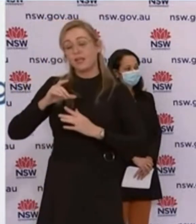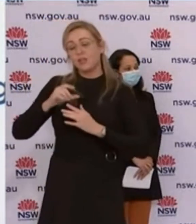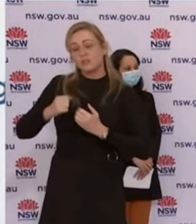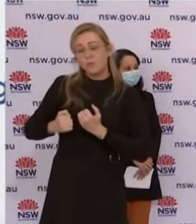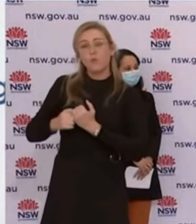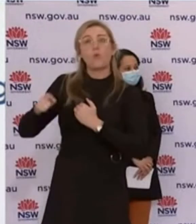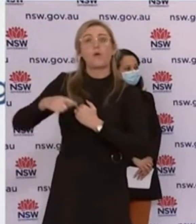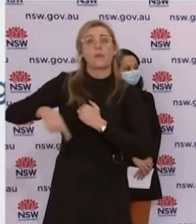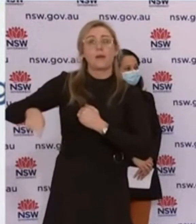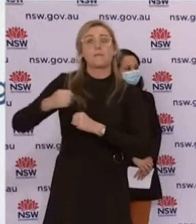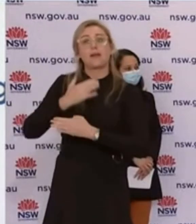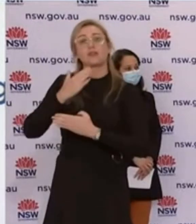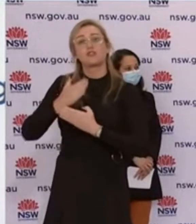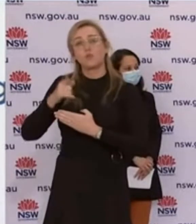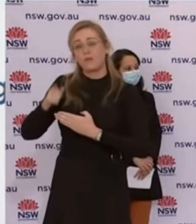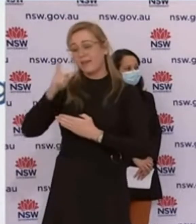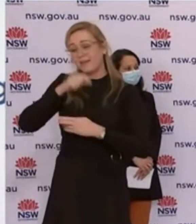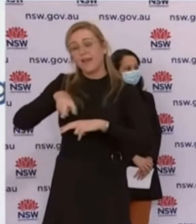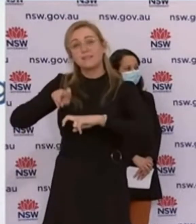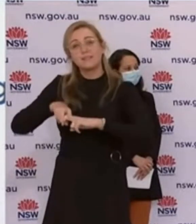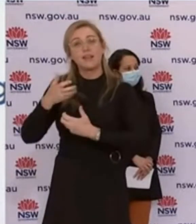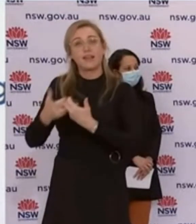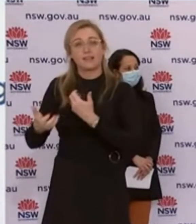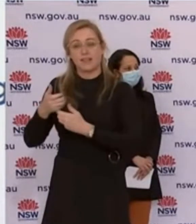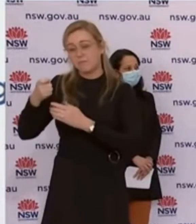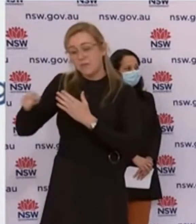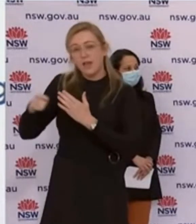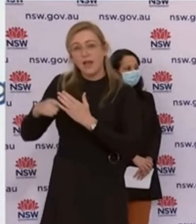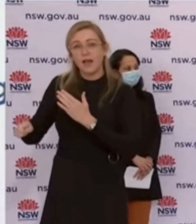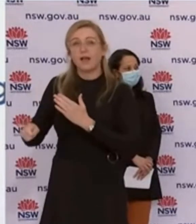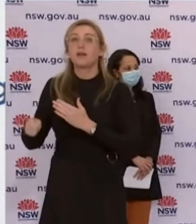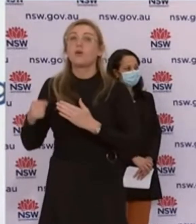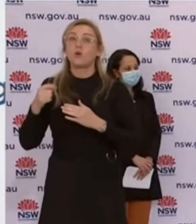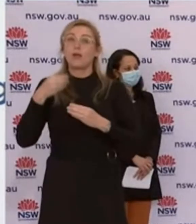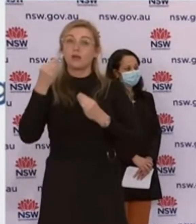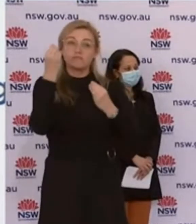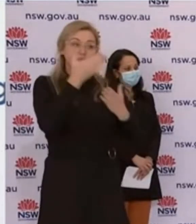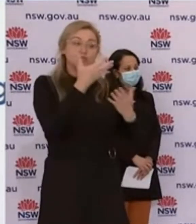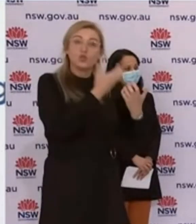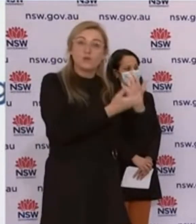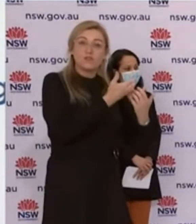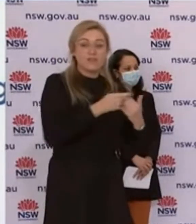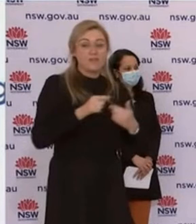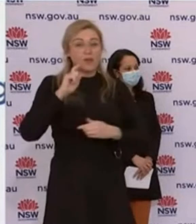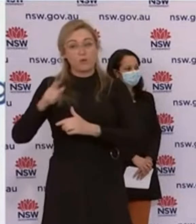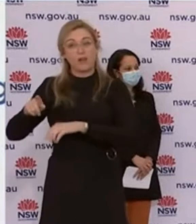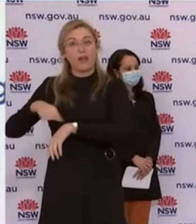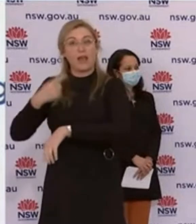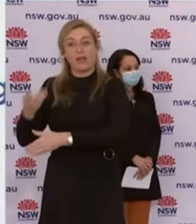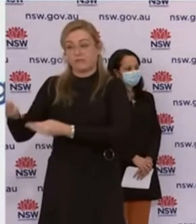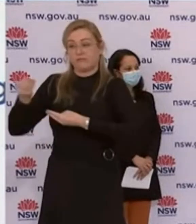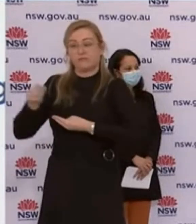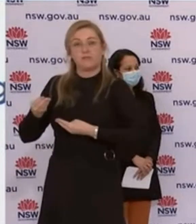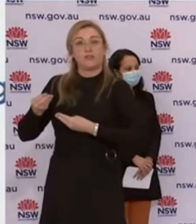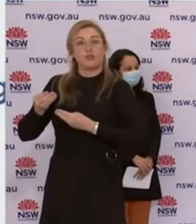marked. Obviously, our universities have been incredibly accommodating to be able to push back to that January release date for exams. So, you know,